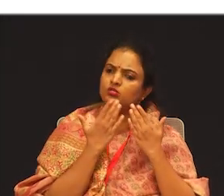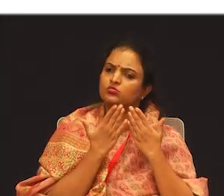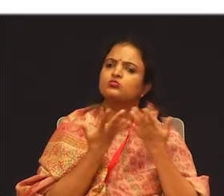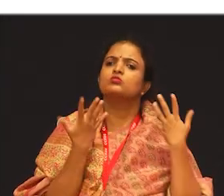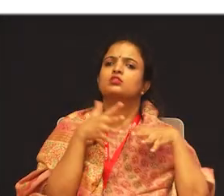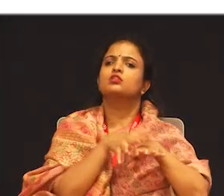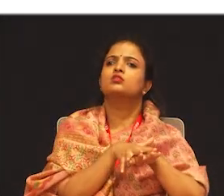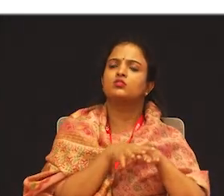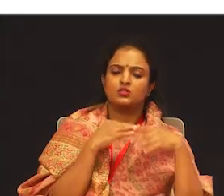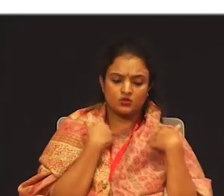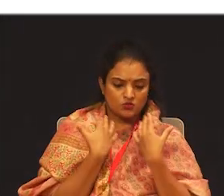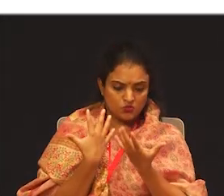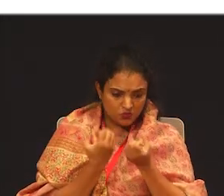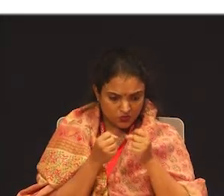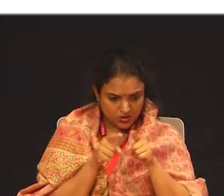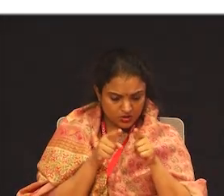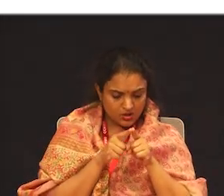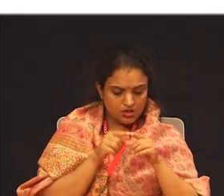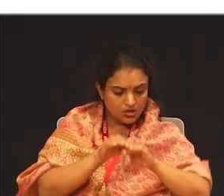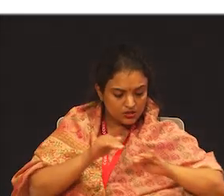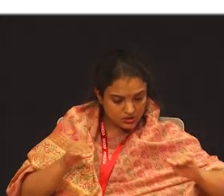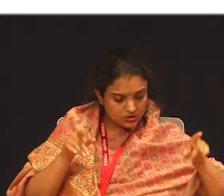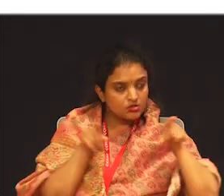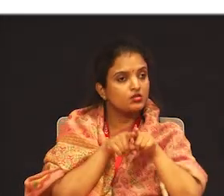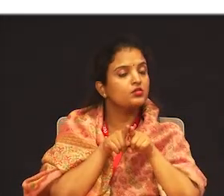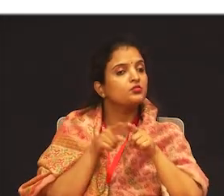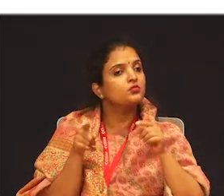inclusive, we need presence of children with